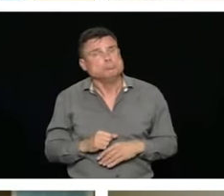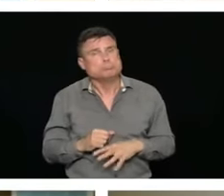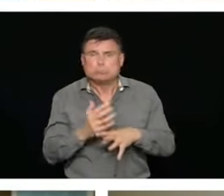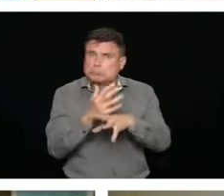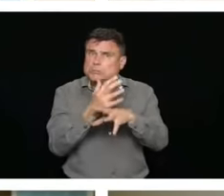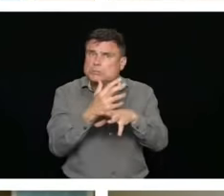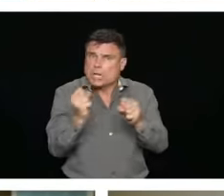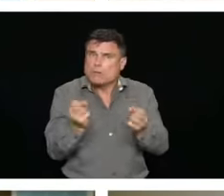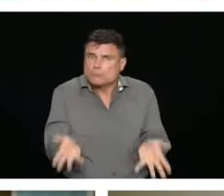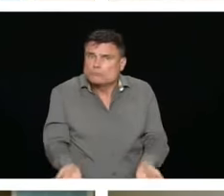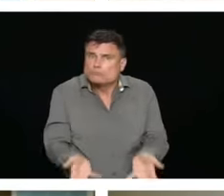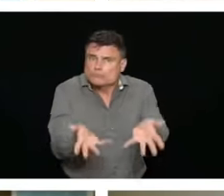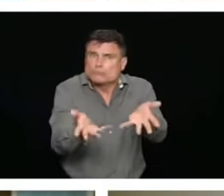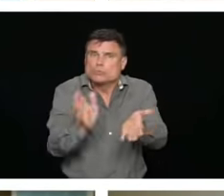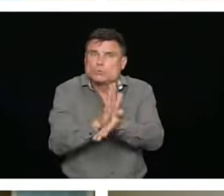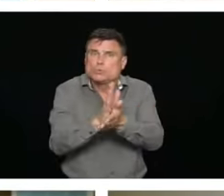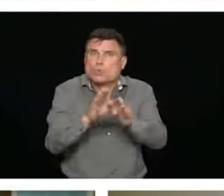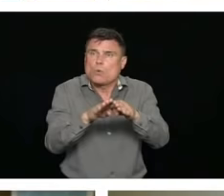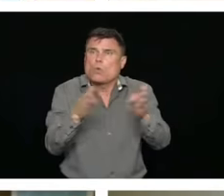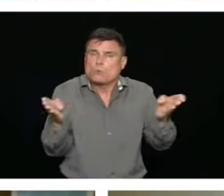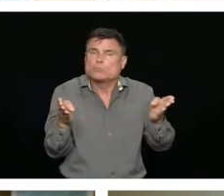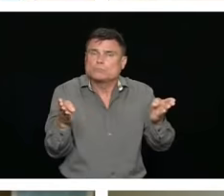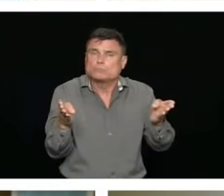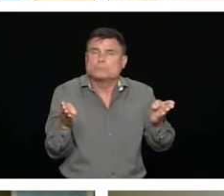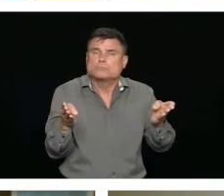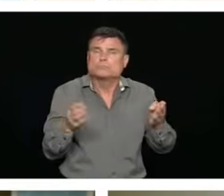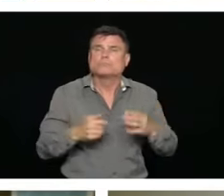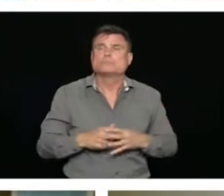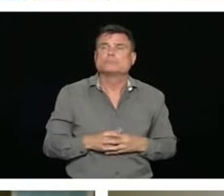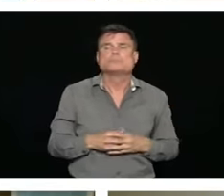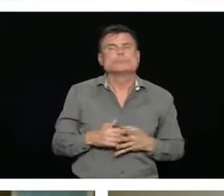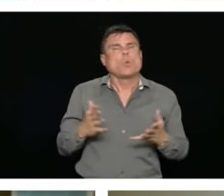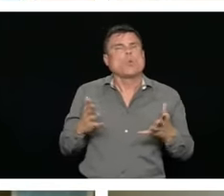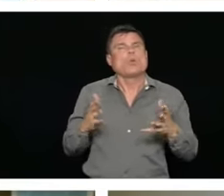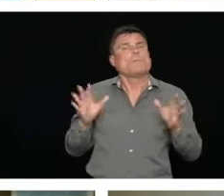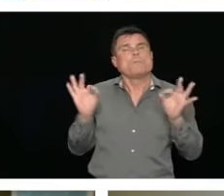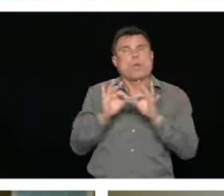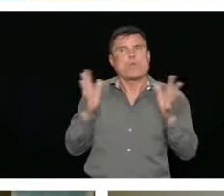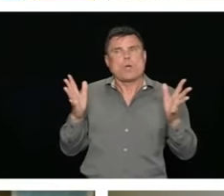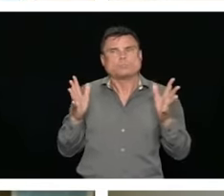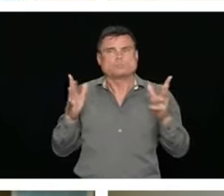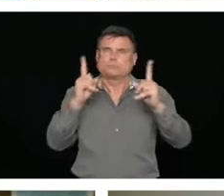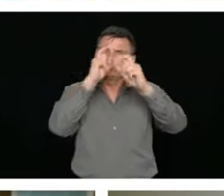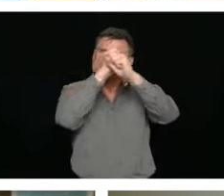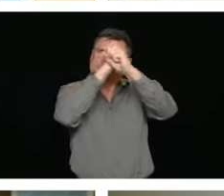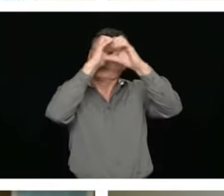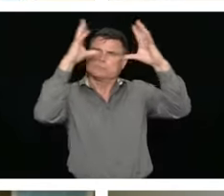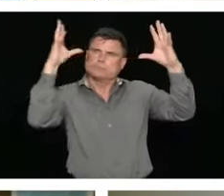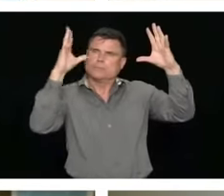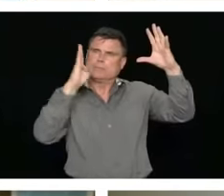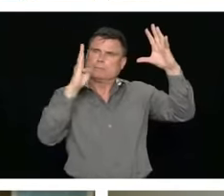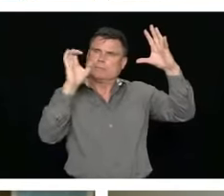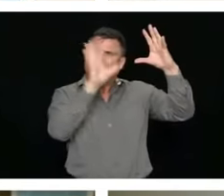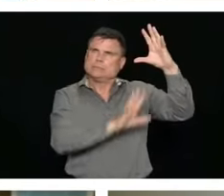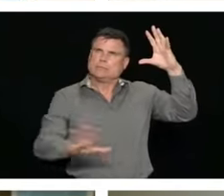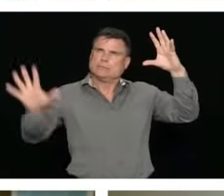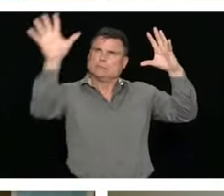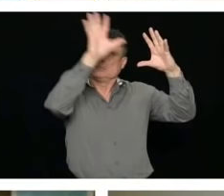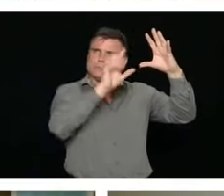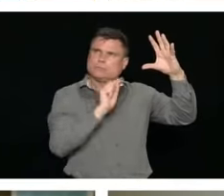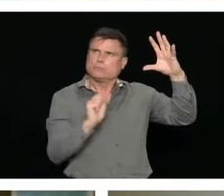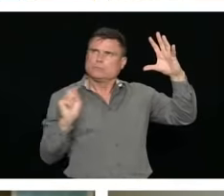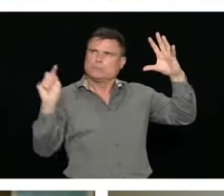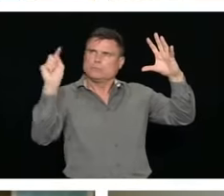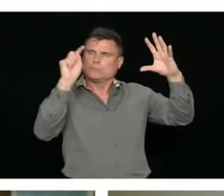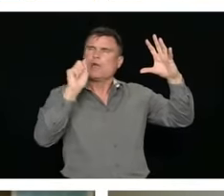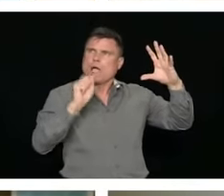also look at BC in the bigger picture, at the beginning, I talked about how it's really hard right now with everything that's going on in our lives to try to be able to see